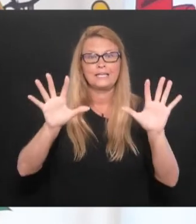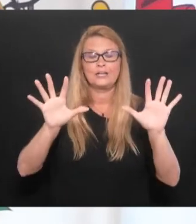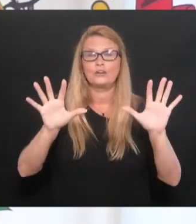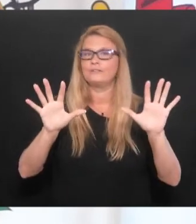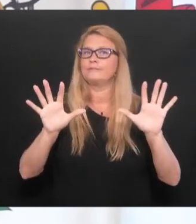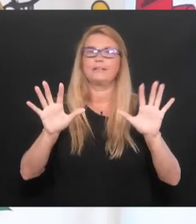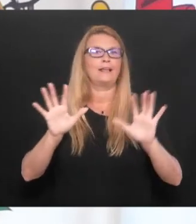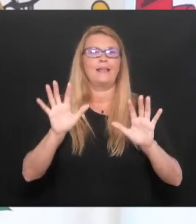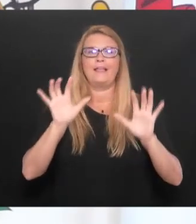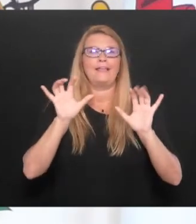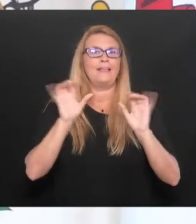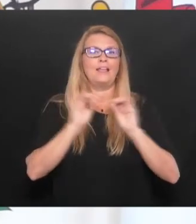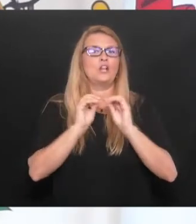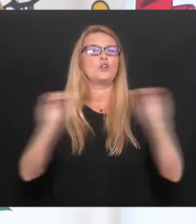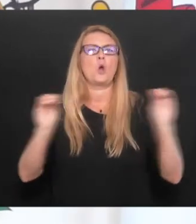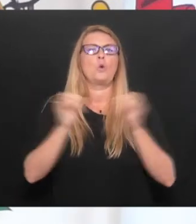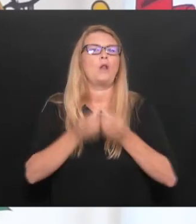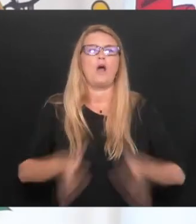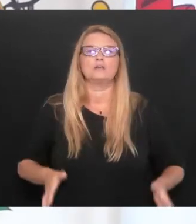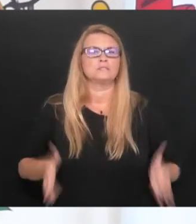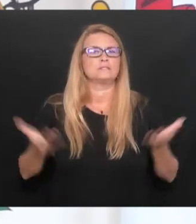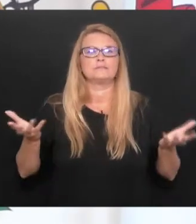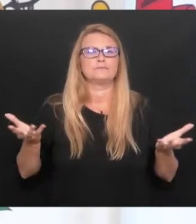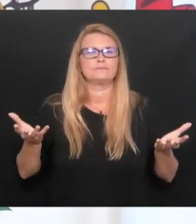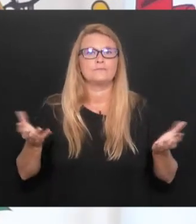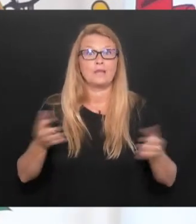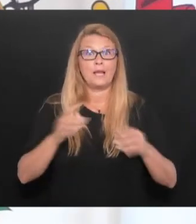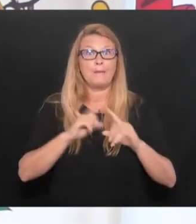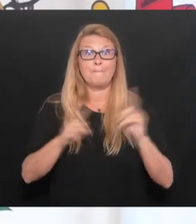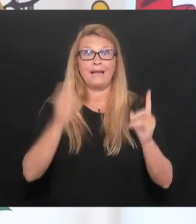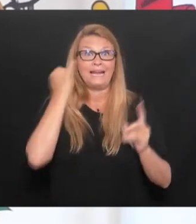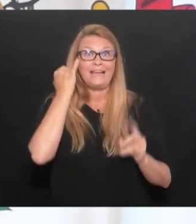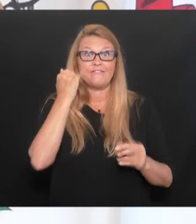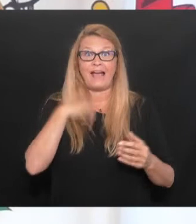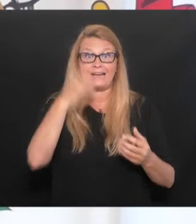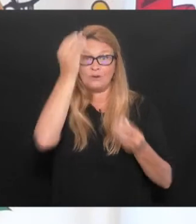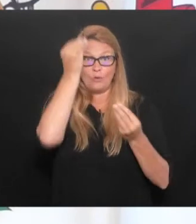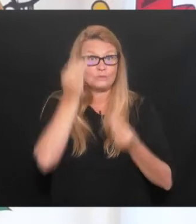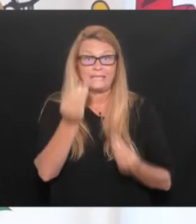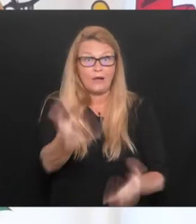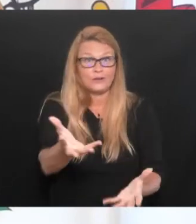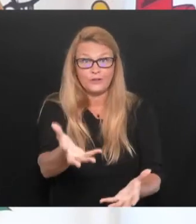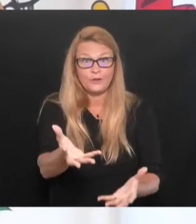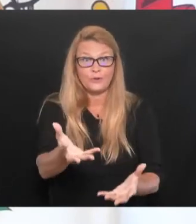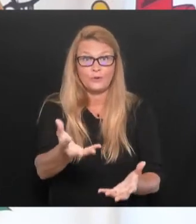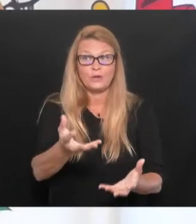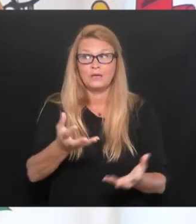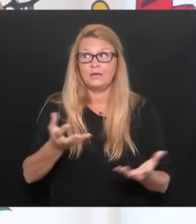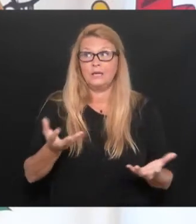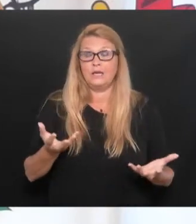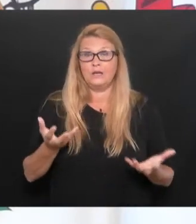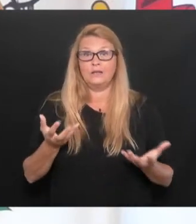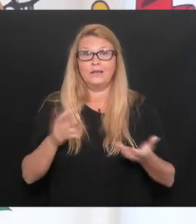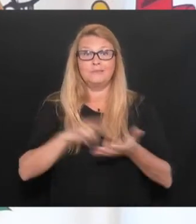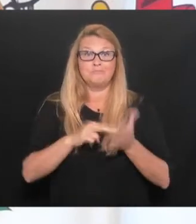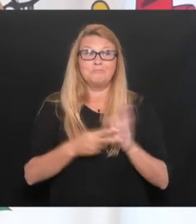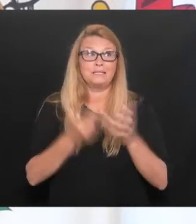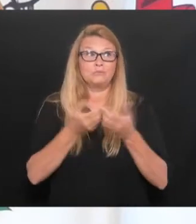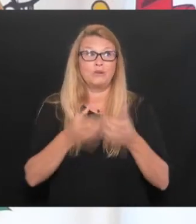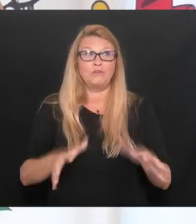Nothing. We've lost nothing. But if we don't raise your level of concern and it eats us alive, we've lost a